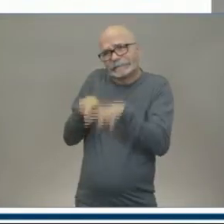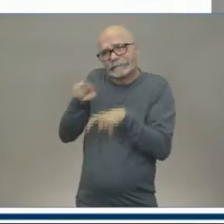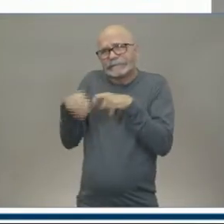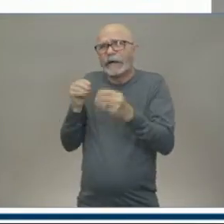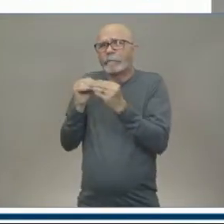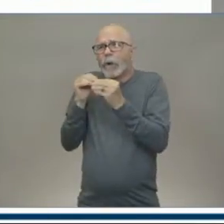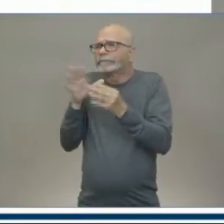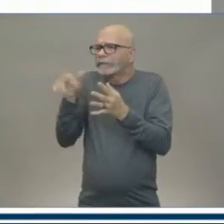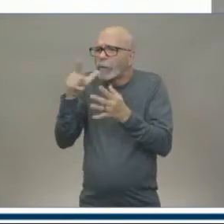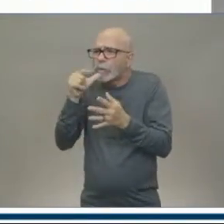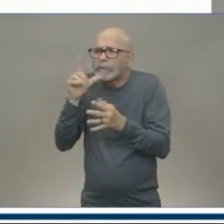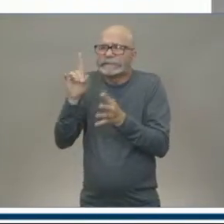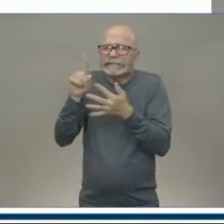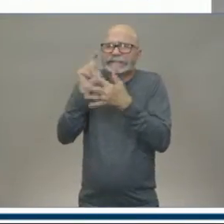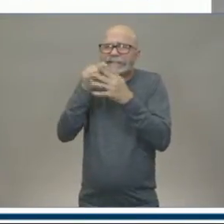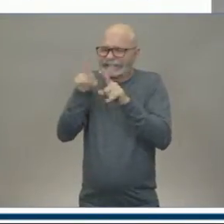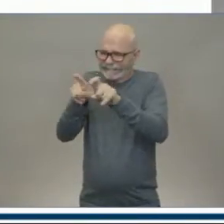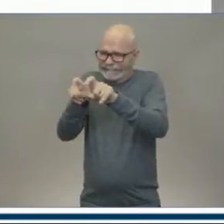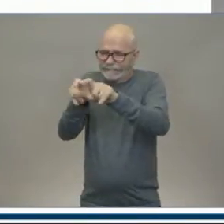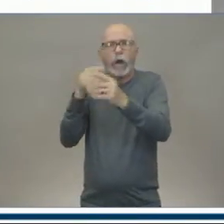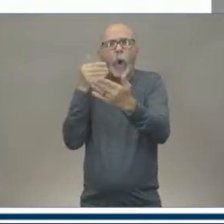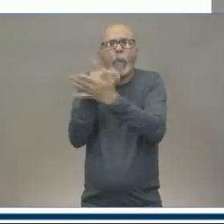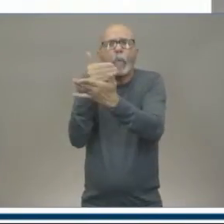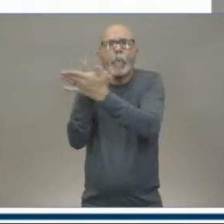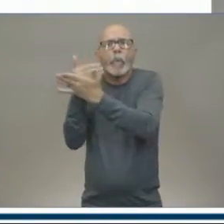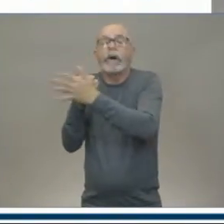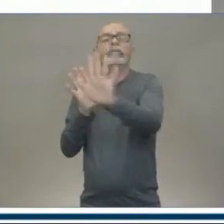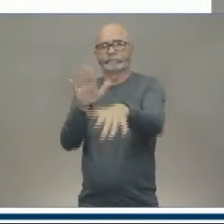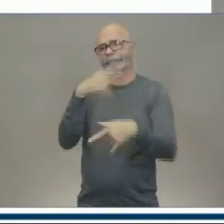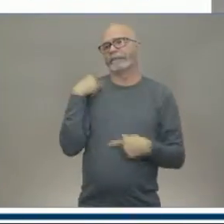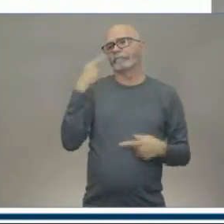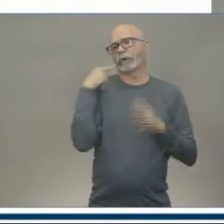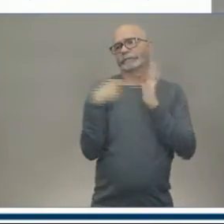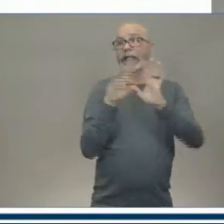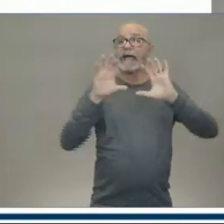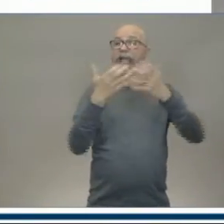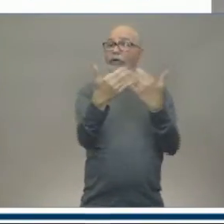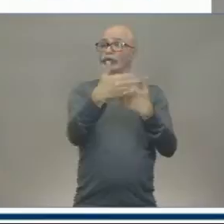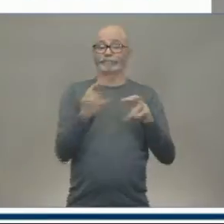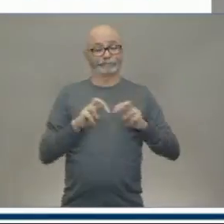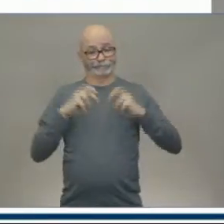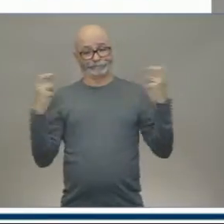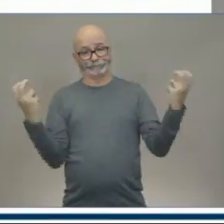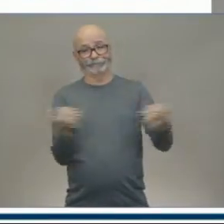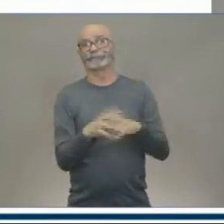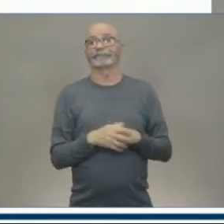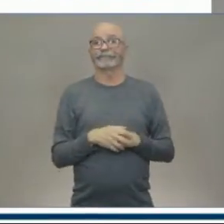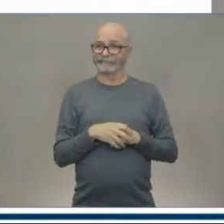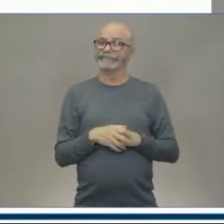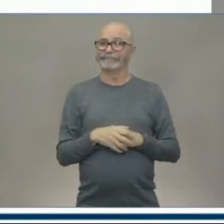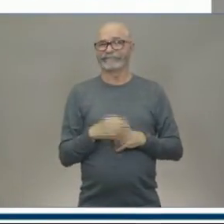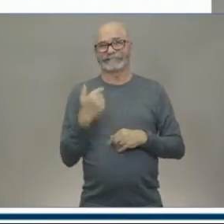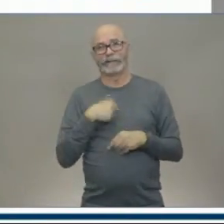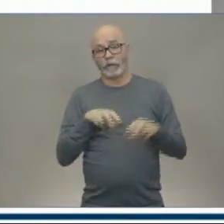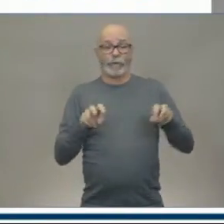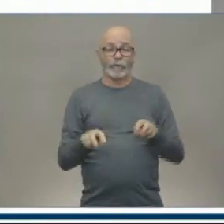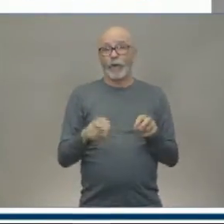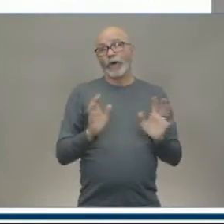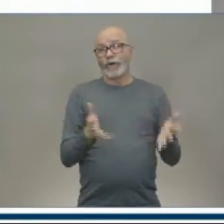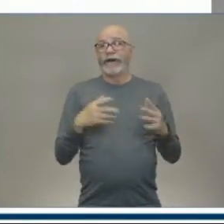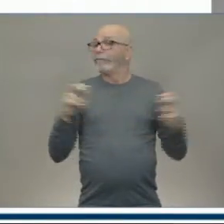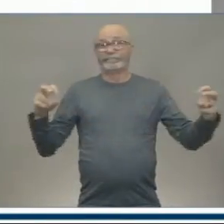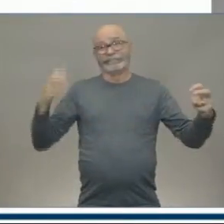contact is everybody in the classroom, because we don't know for sure that just because they were one end of the classroom or another that he couldn't have had the